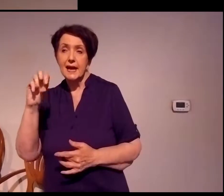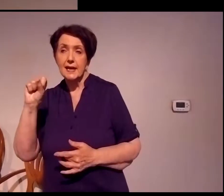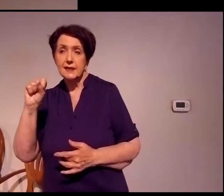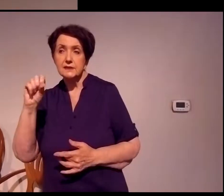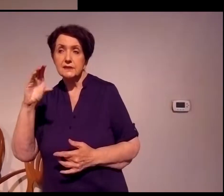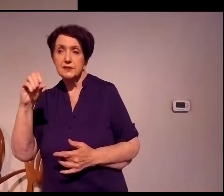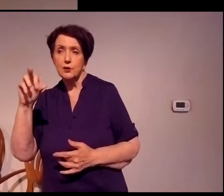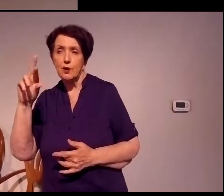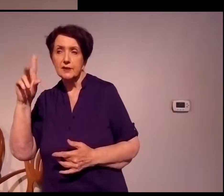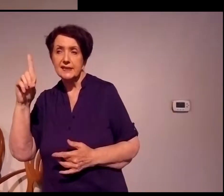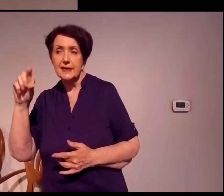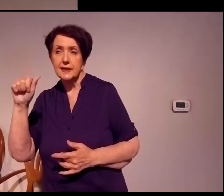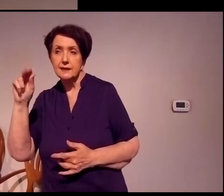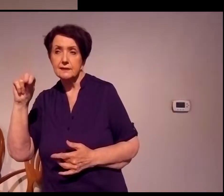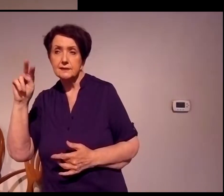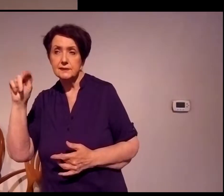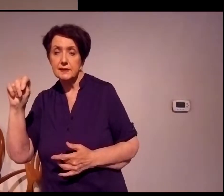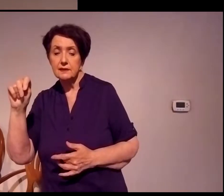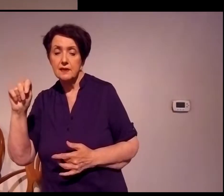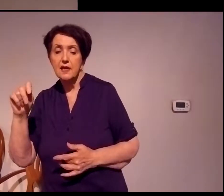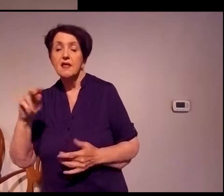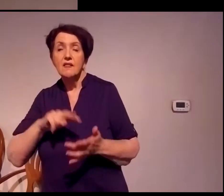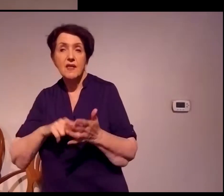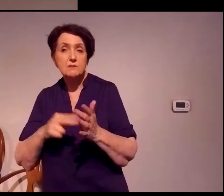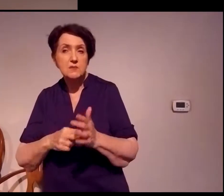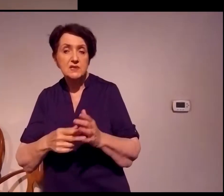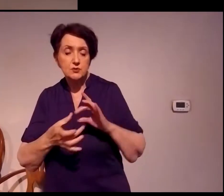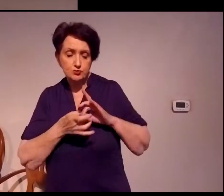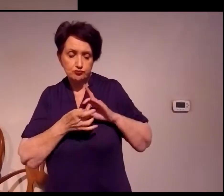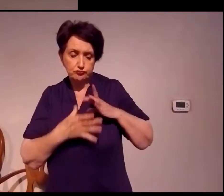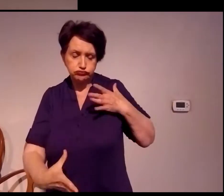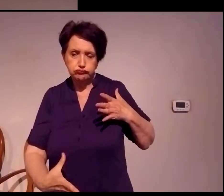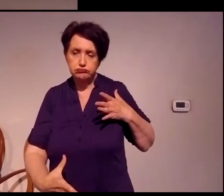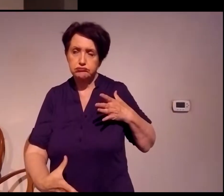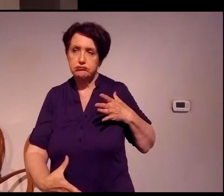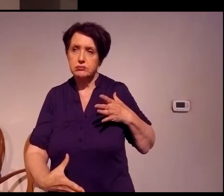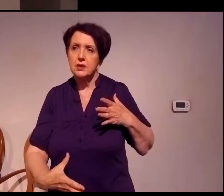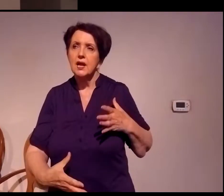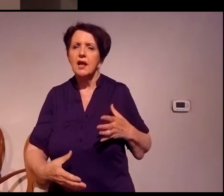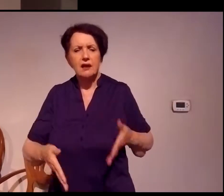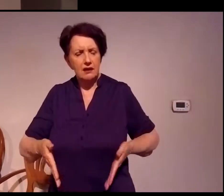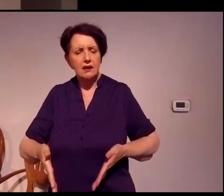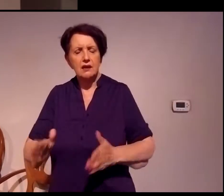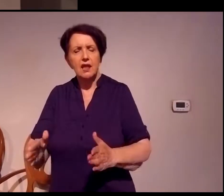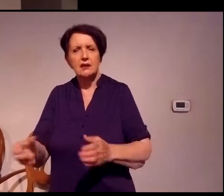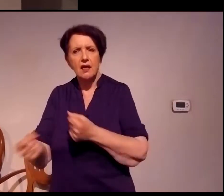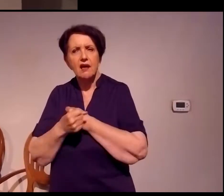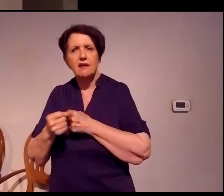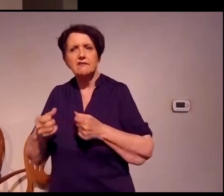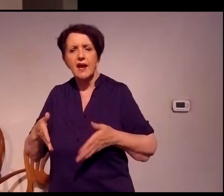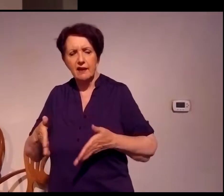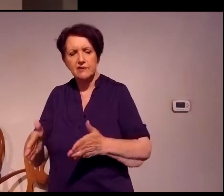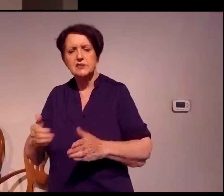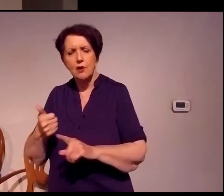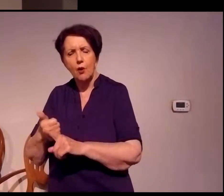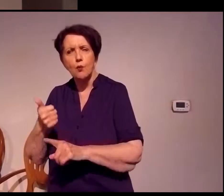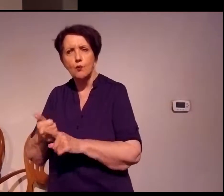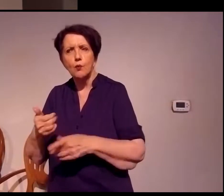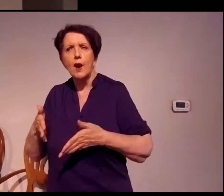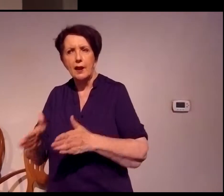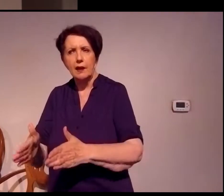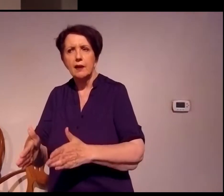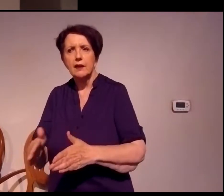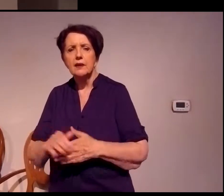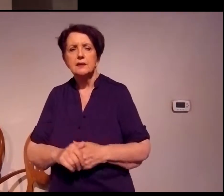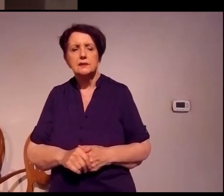song. Open your heart. Let the Lord have its own way. Let love have its own way. And the thing about that is Heart Math Institute tells us